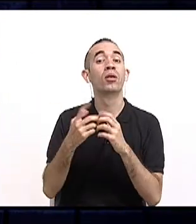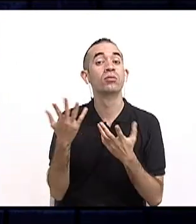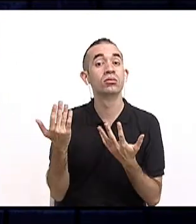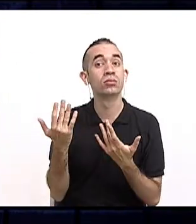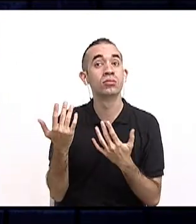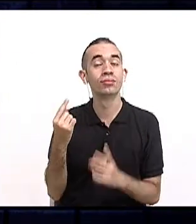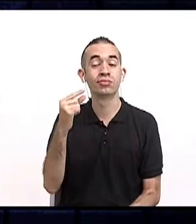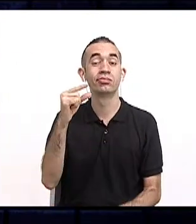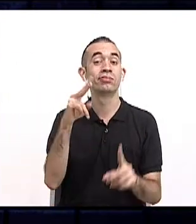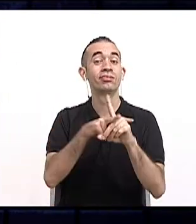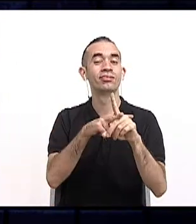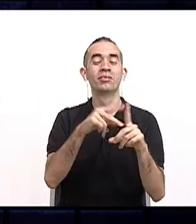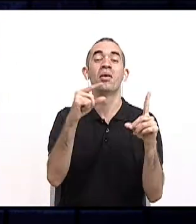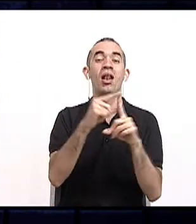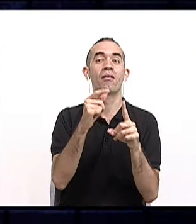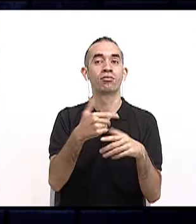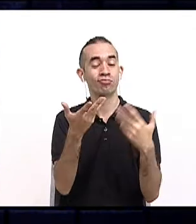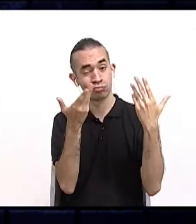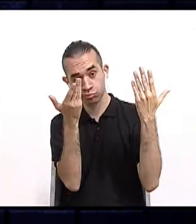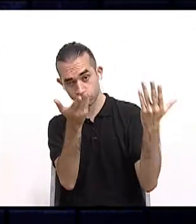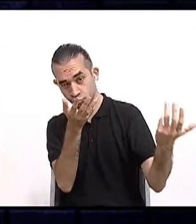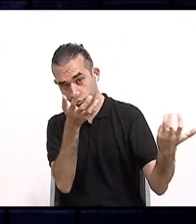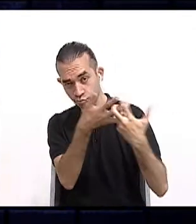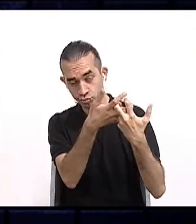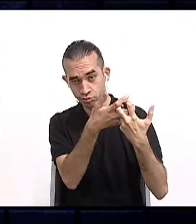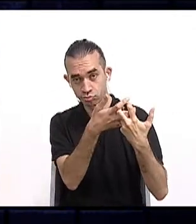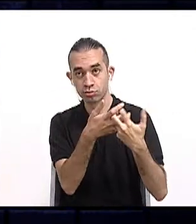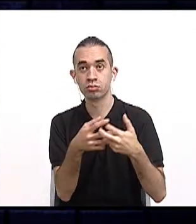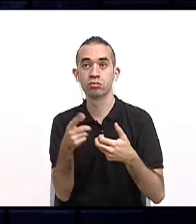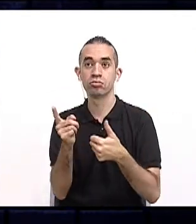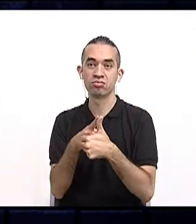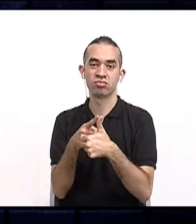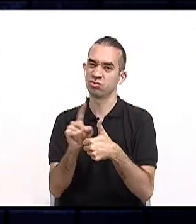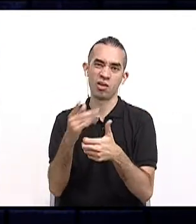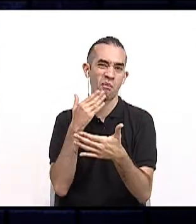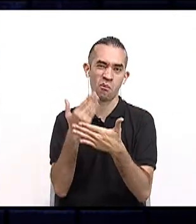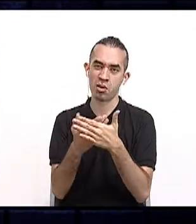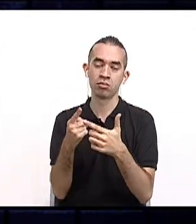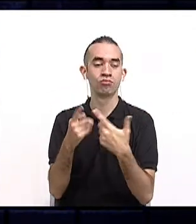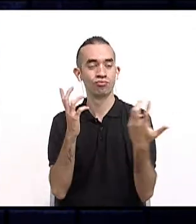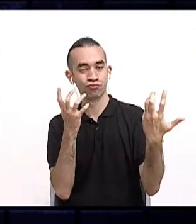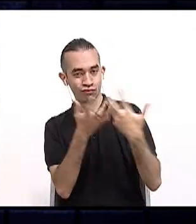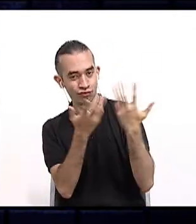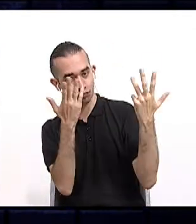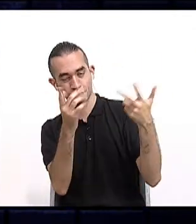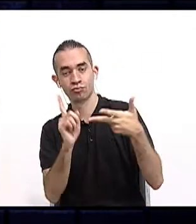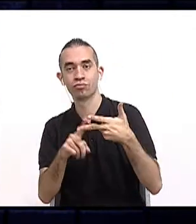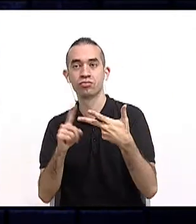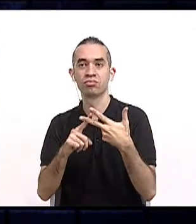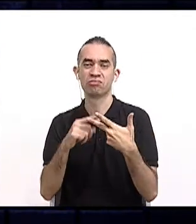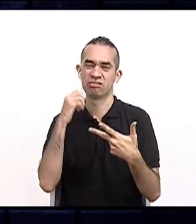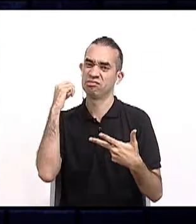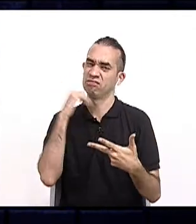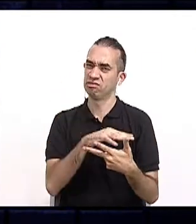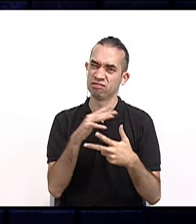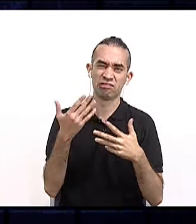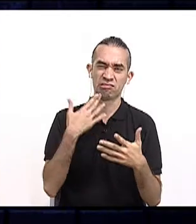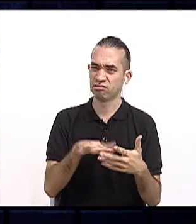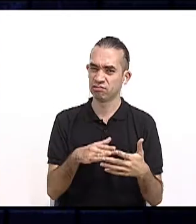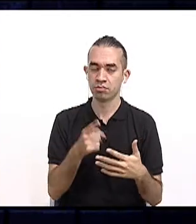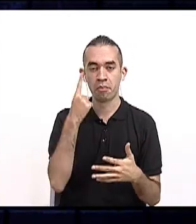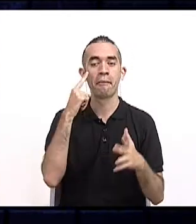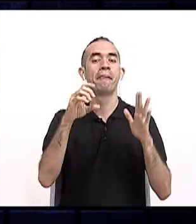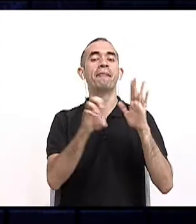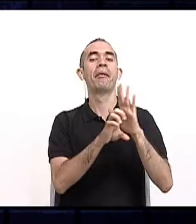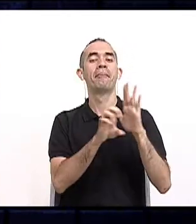the word, deserving. So deserving, no good, worth, or corrupt. Look at the example to